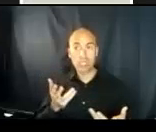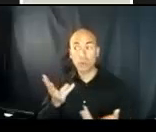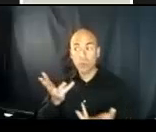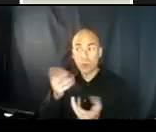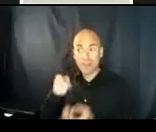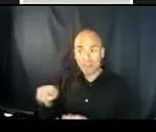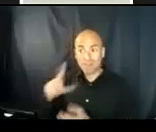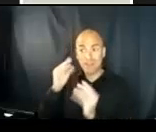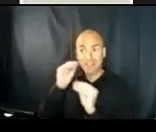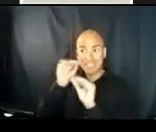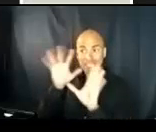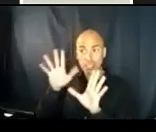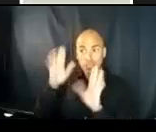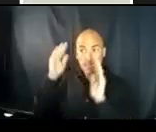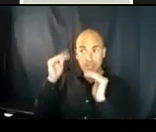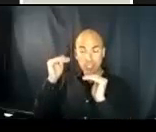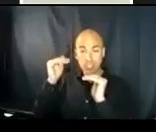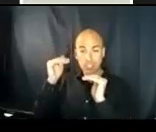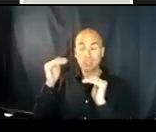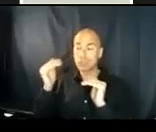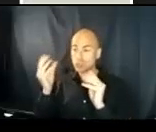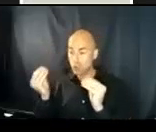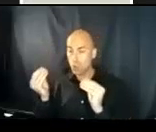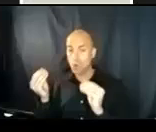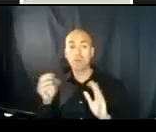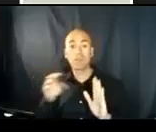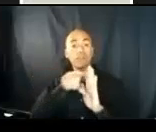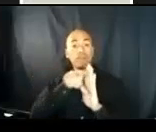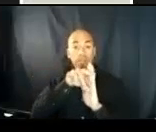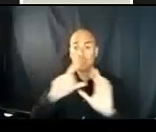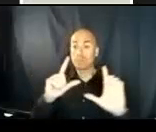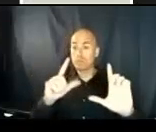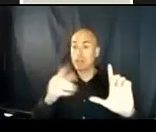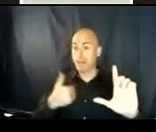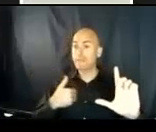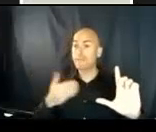example, an advice here, I have a video. The first thing you want to tell the learner,